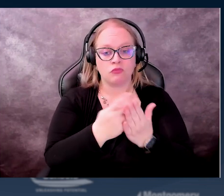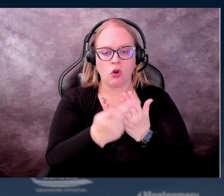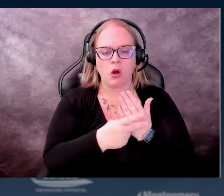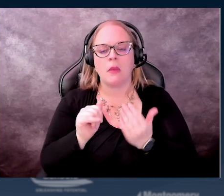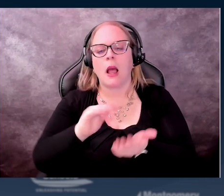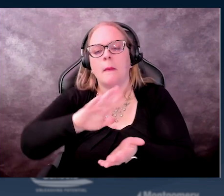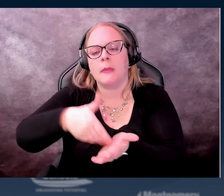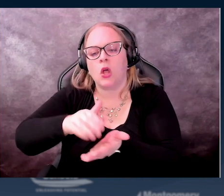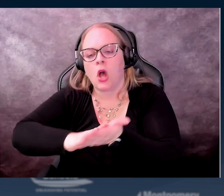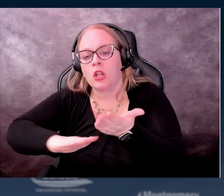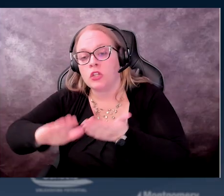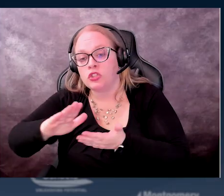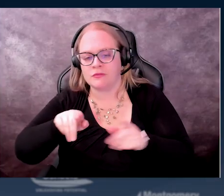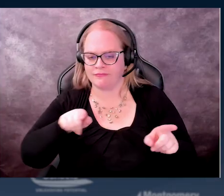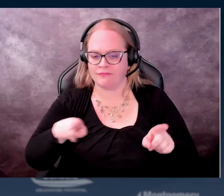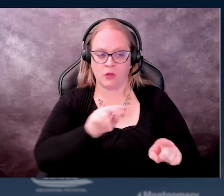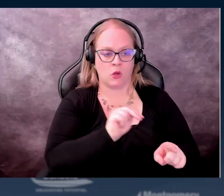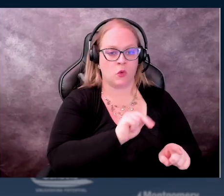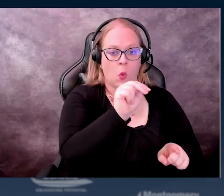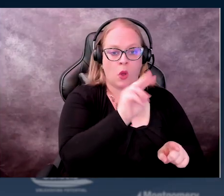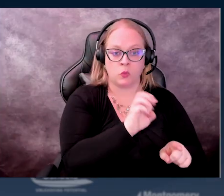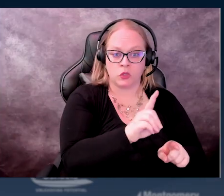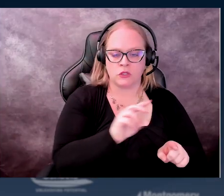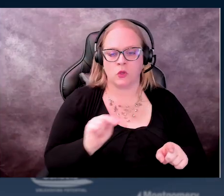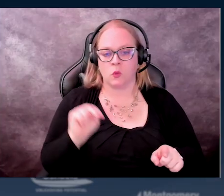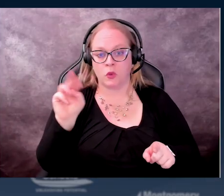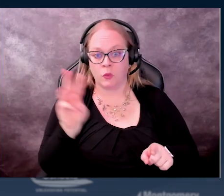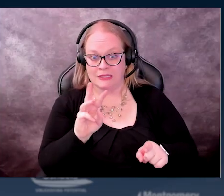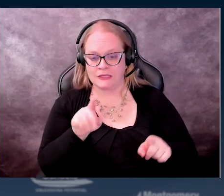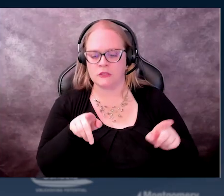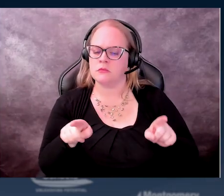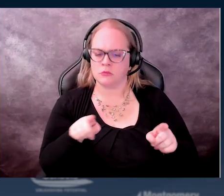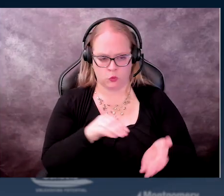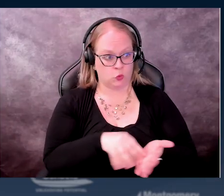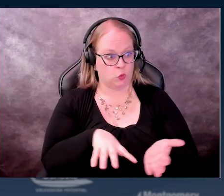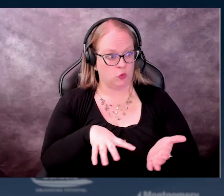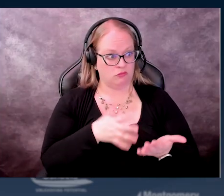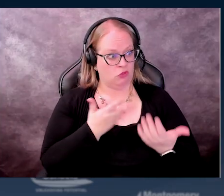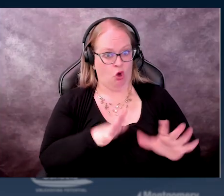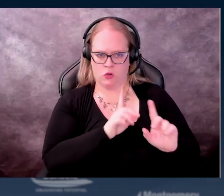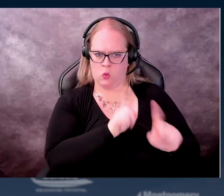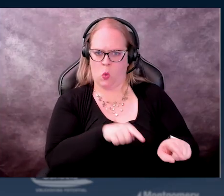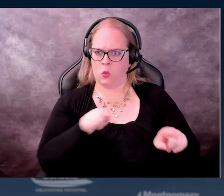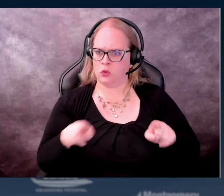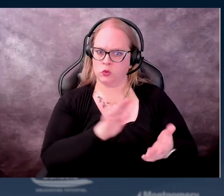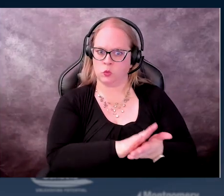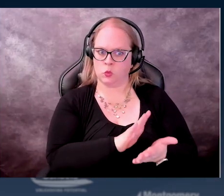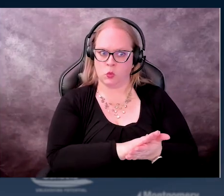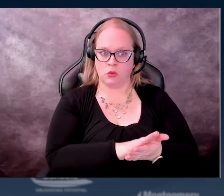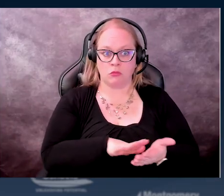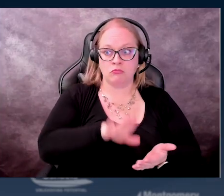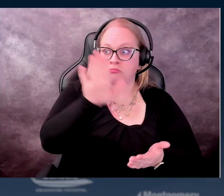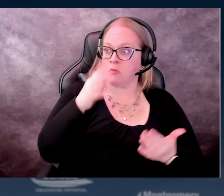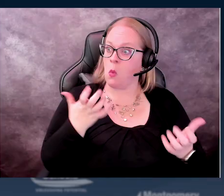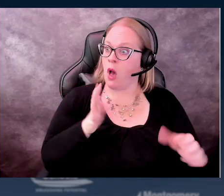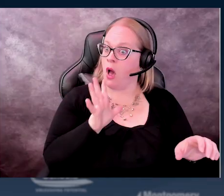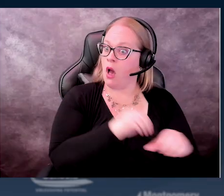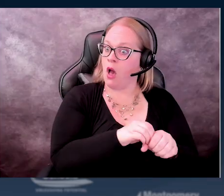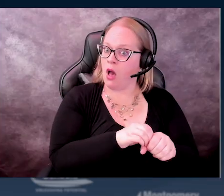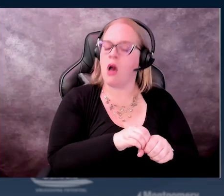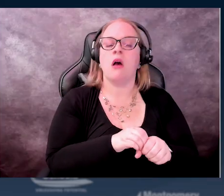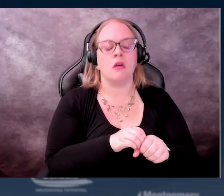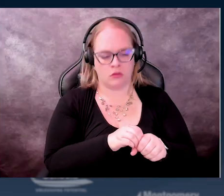can request to participate. And if you're assigned to that school, Northwood or Northwest, you get to